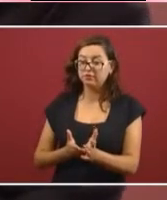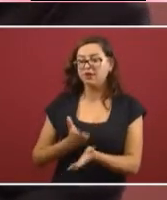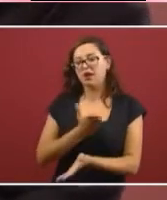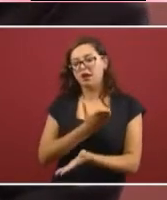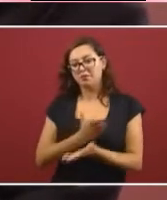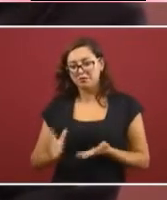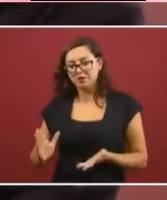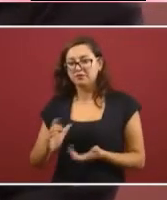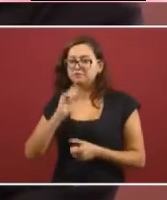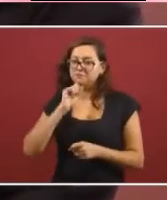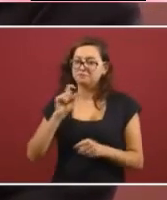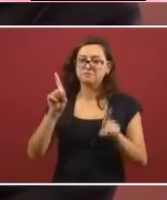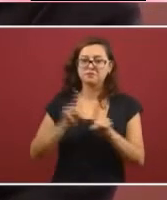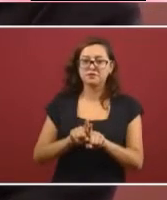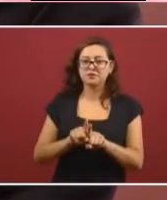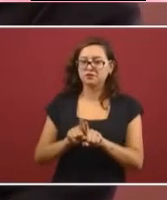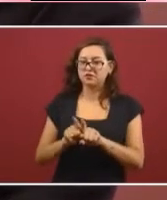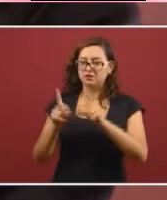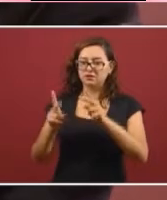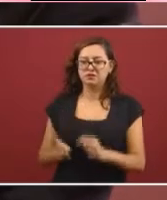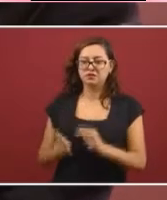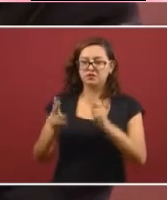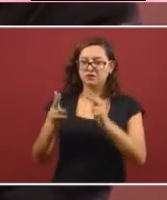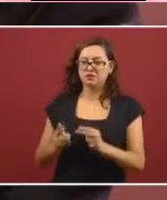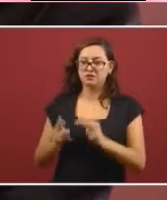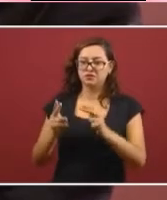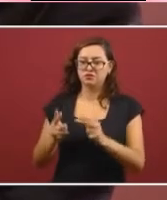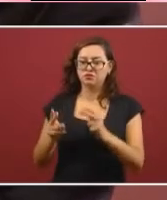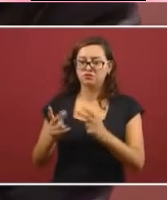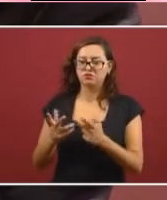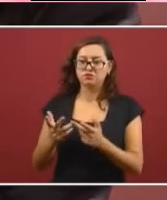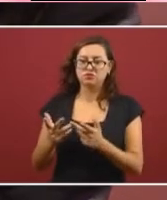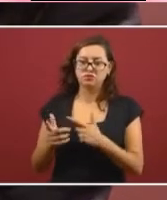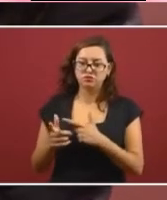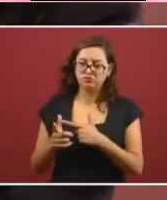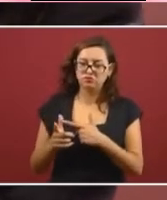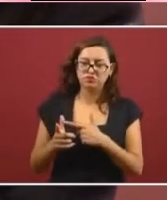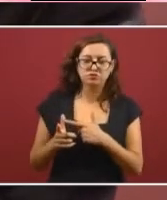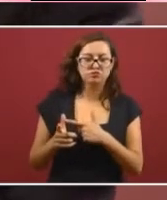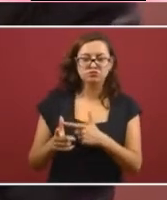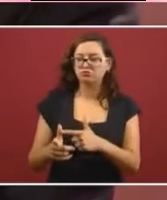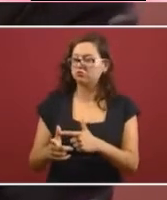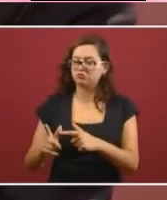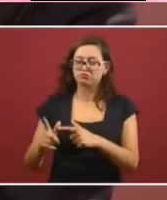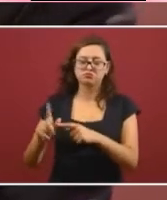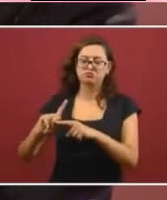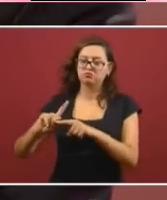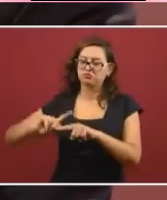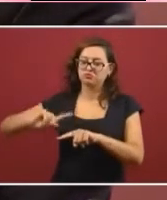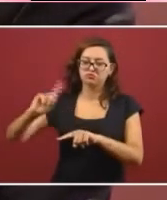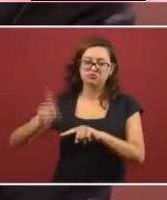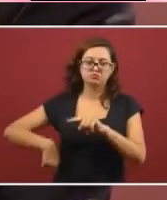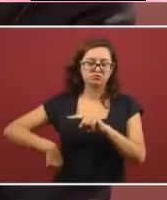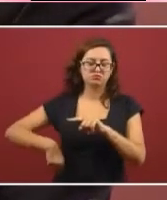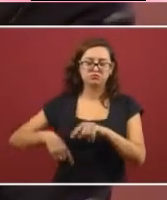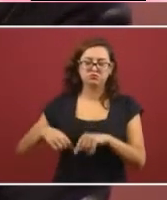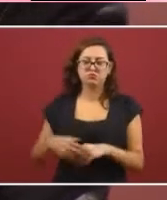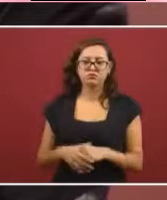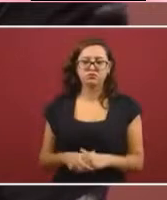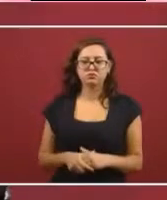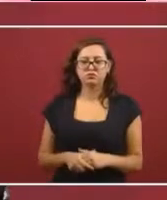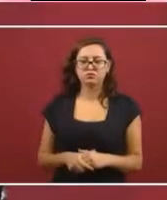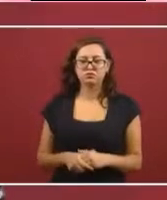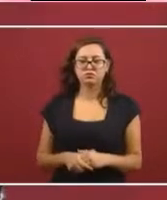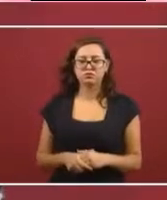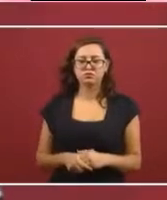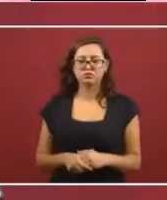va a tener derecho, then he will no longer have a right to participate en el sistema, in this system de